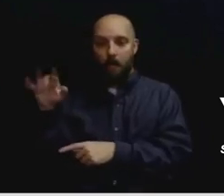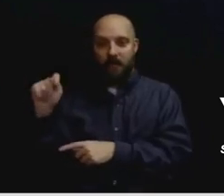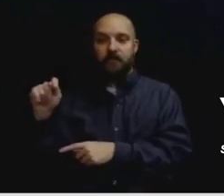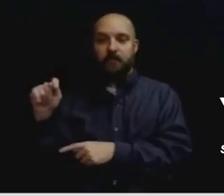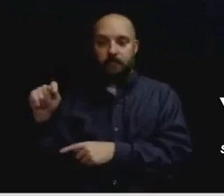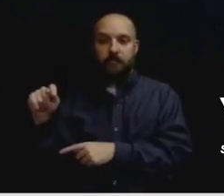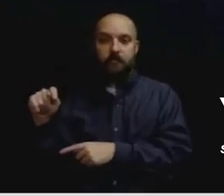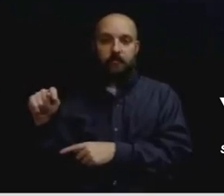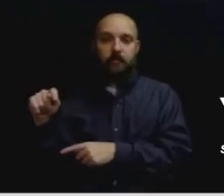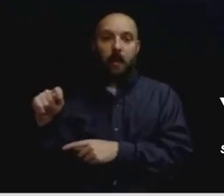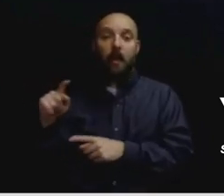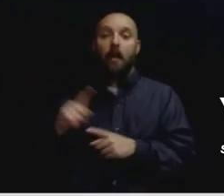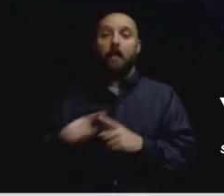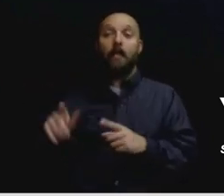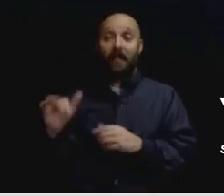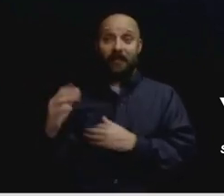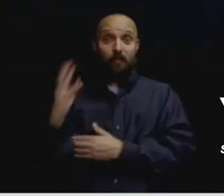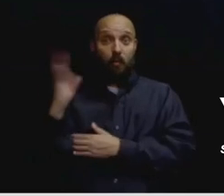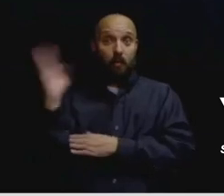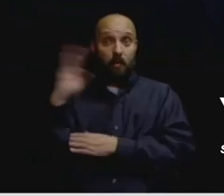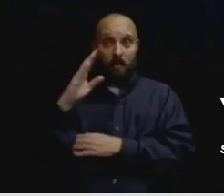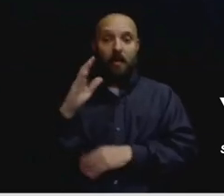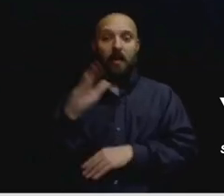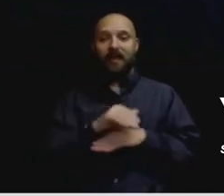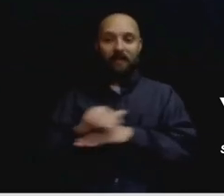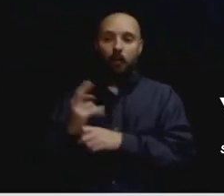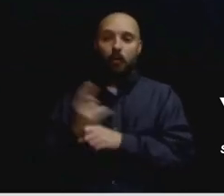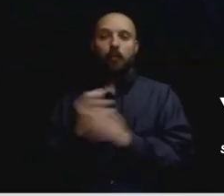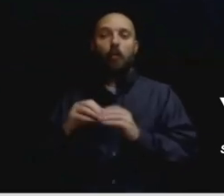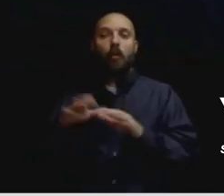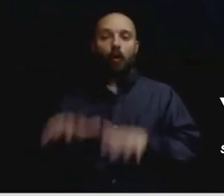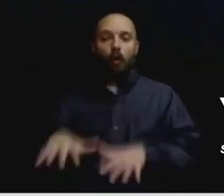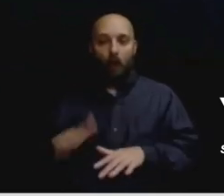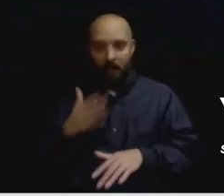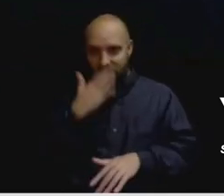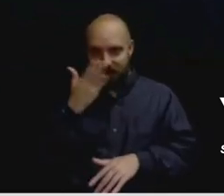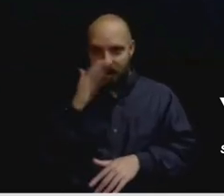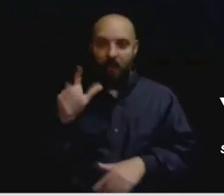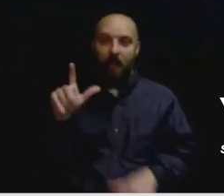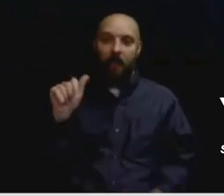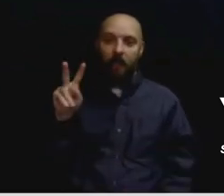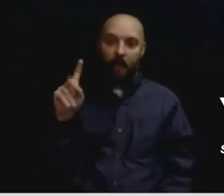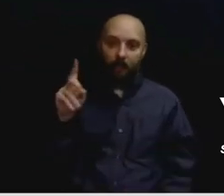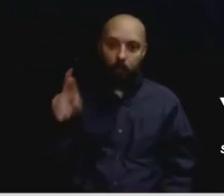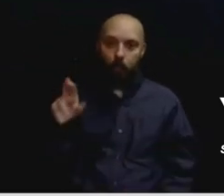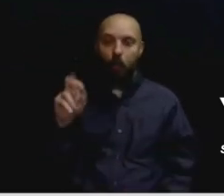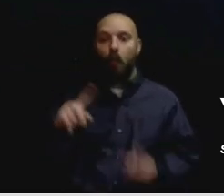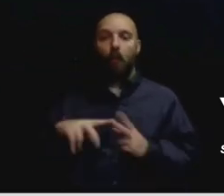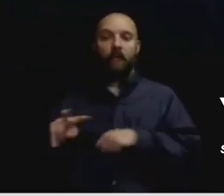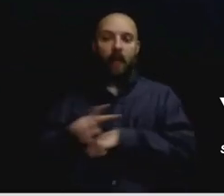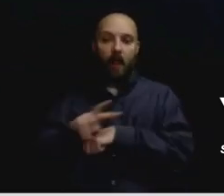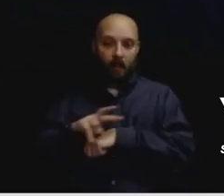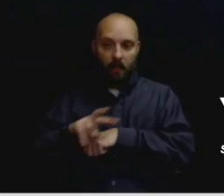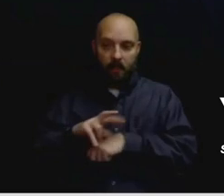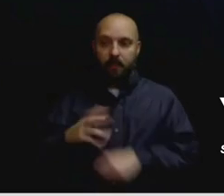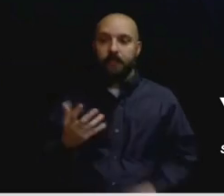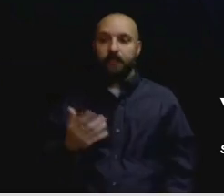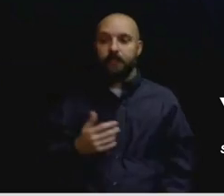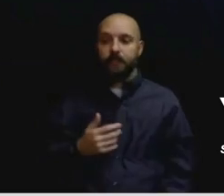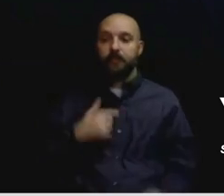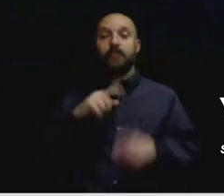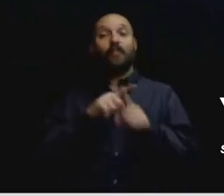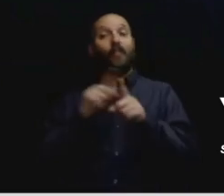But in the evenings, I use a more calming scent like lavender or vanilla. I also